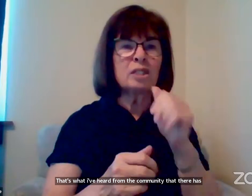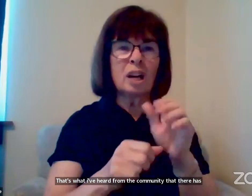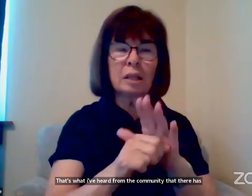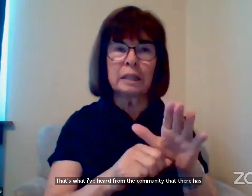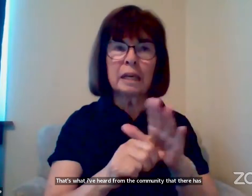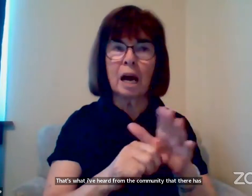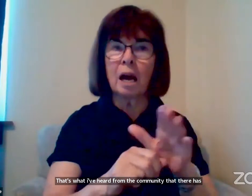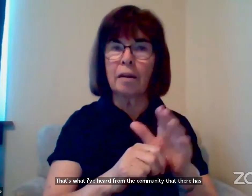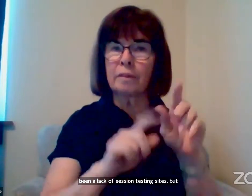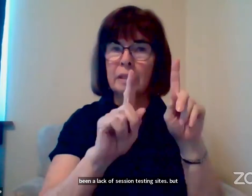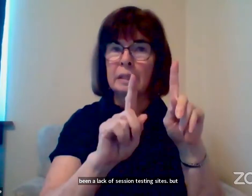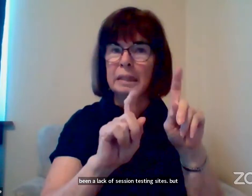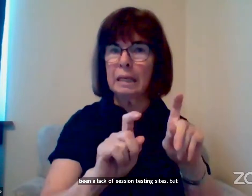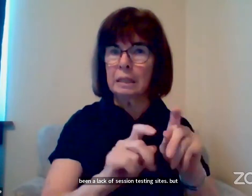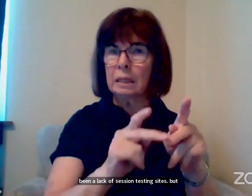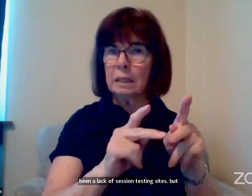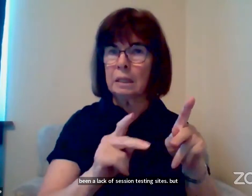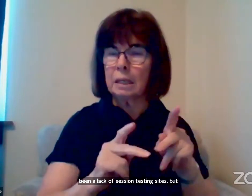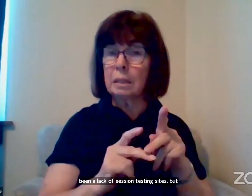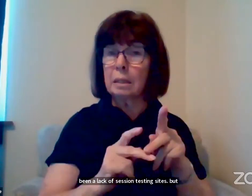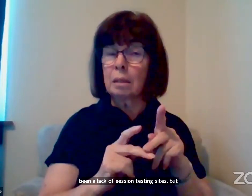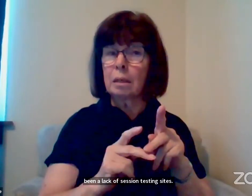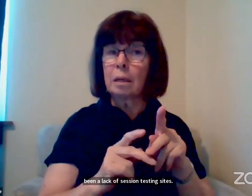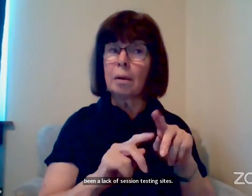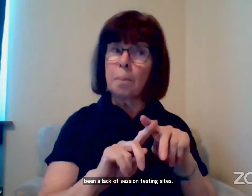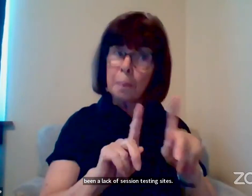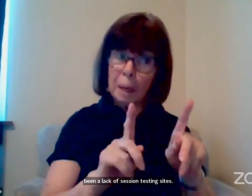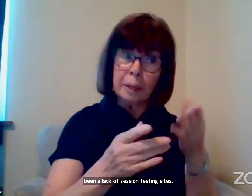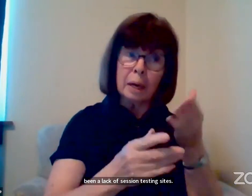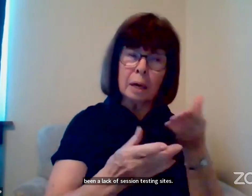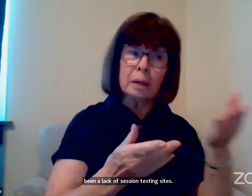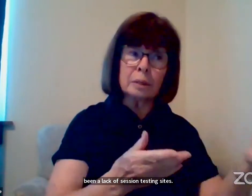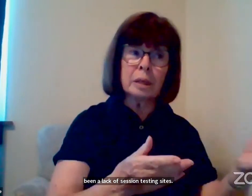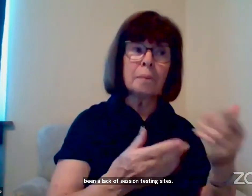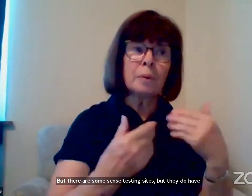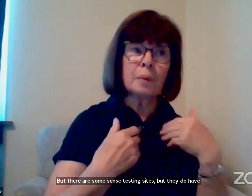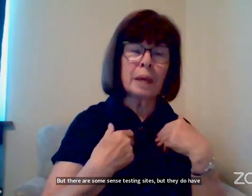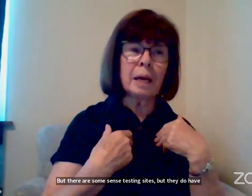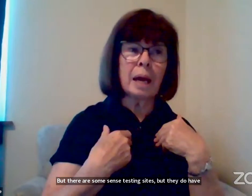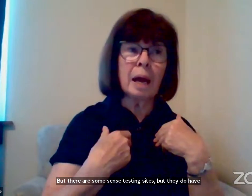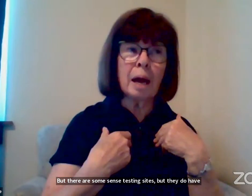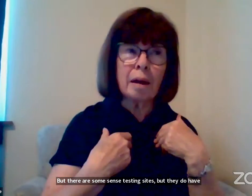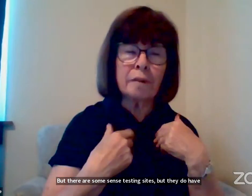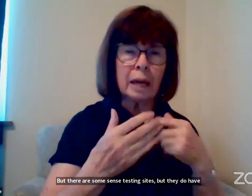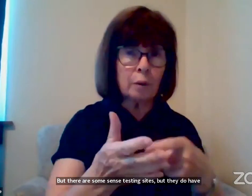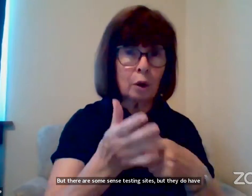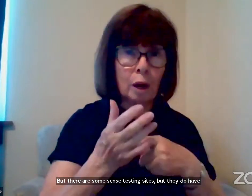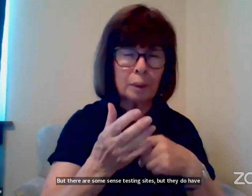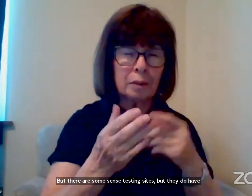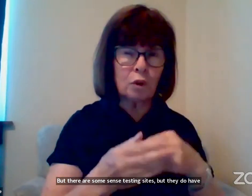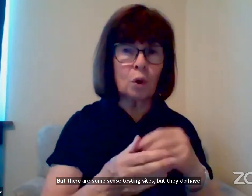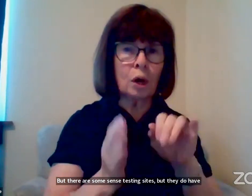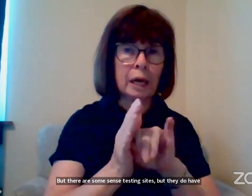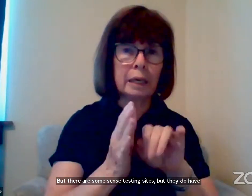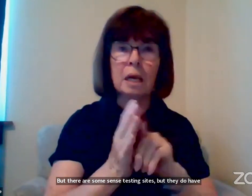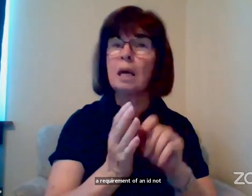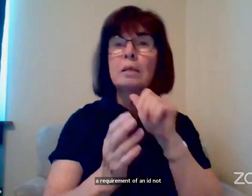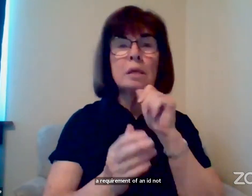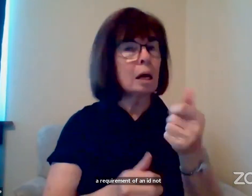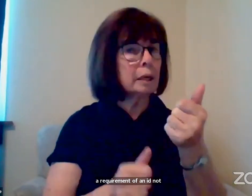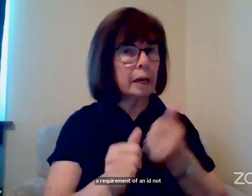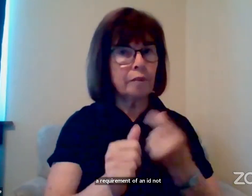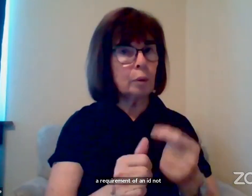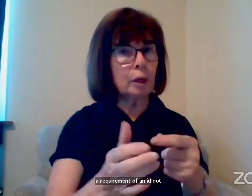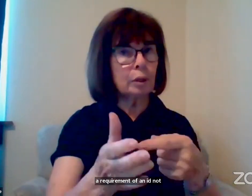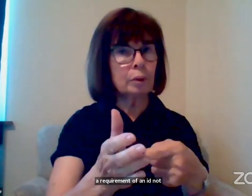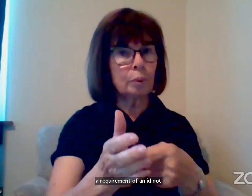but there are sometimes testing sites, but they do have a requirement of an ID. Not everybody has an ID. So